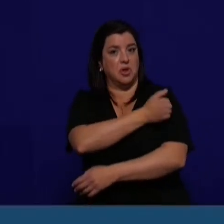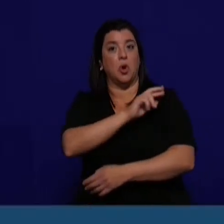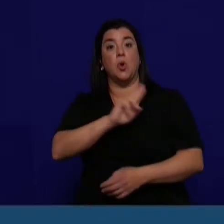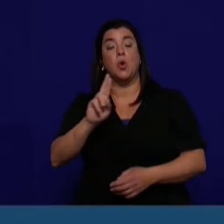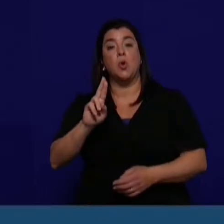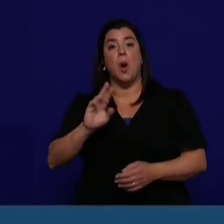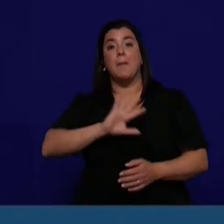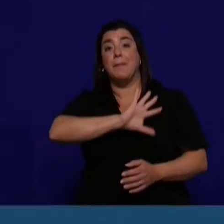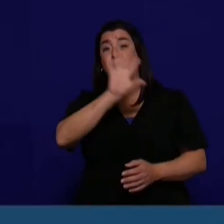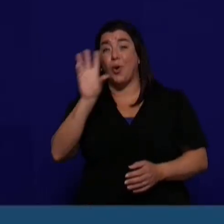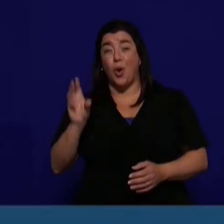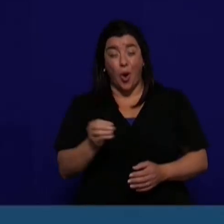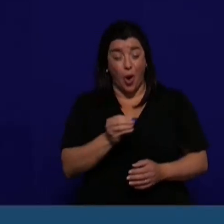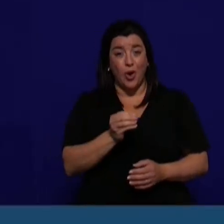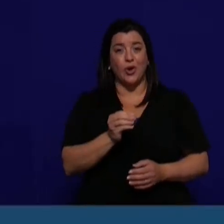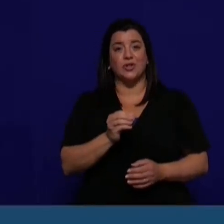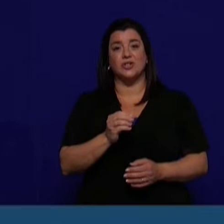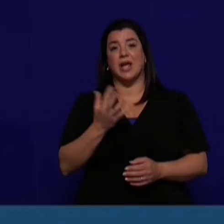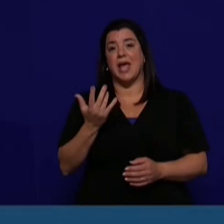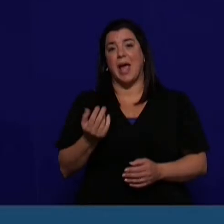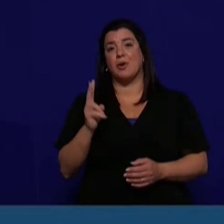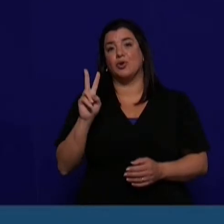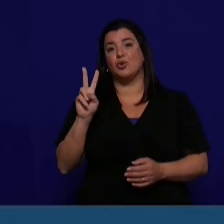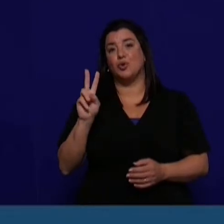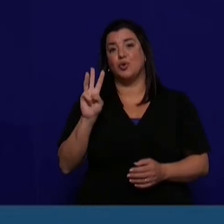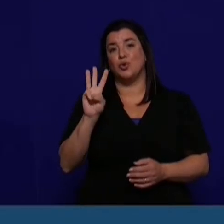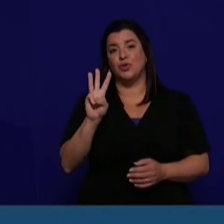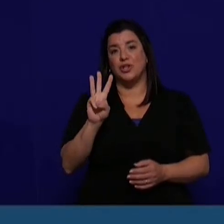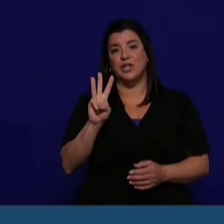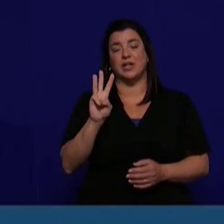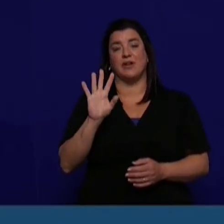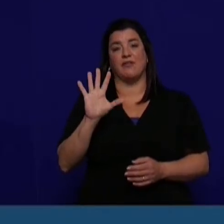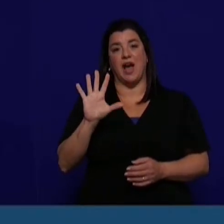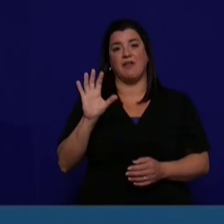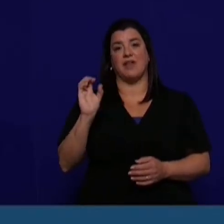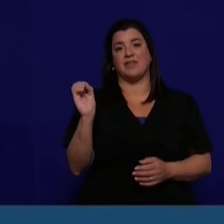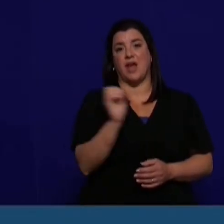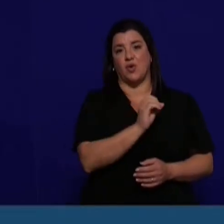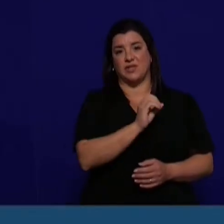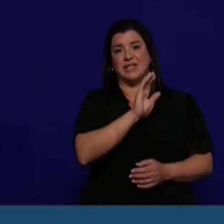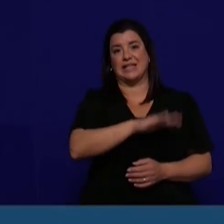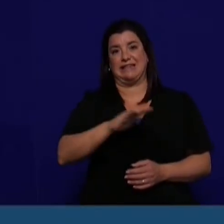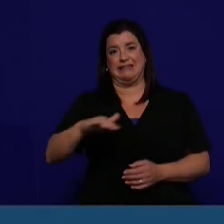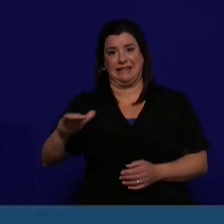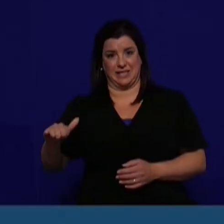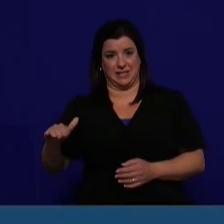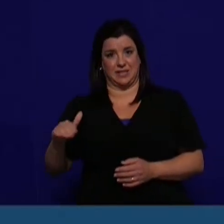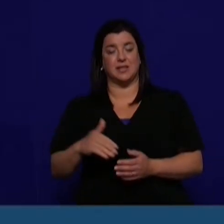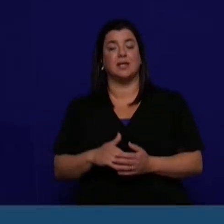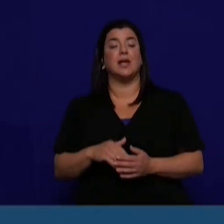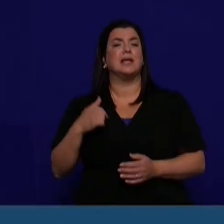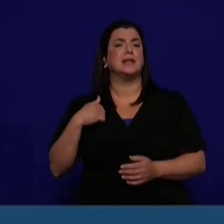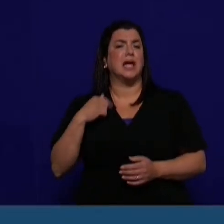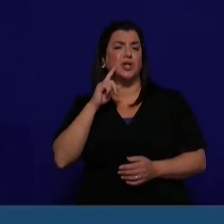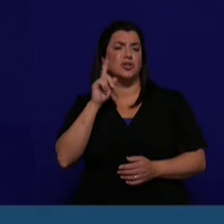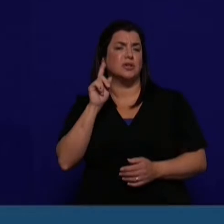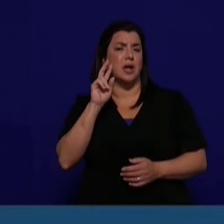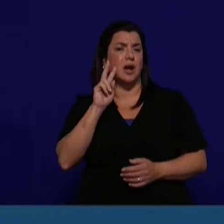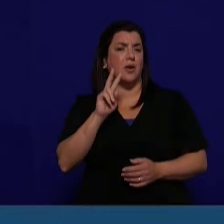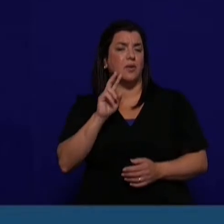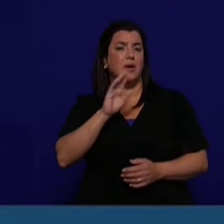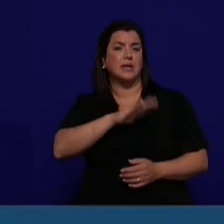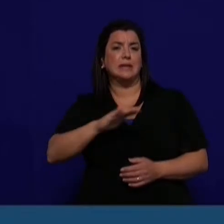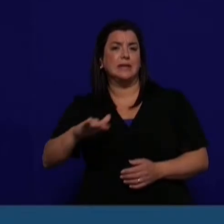232,335 li huwa ammont li huwa tajjeb ħafna akkont il-popolazzjoni tagħna u minn dan ukoll issa għandna